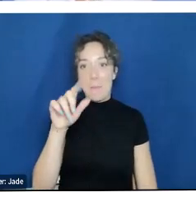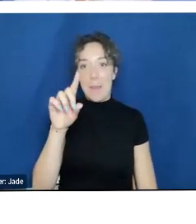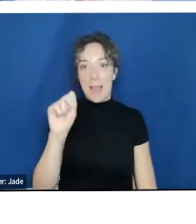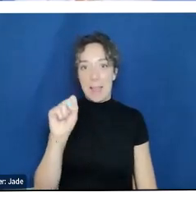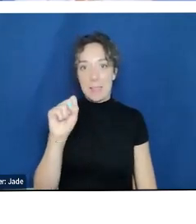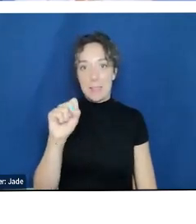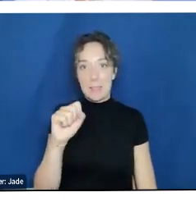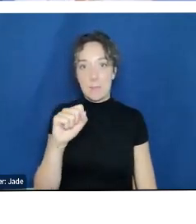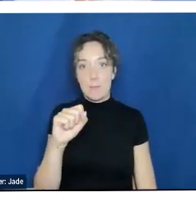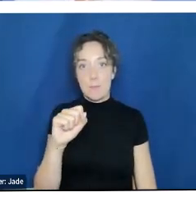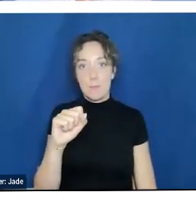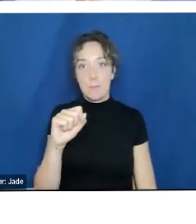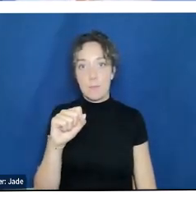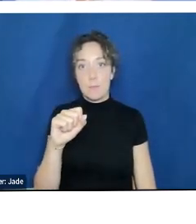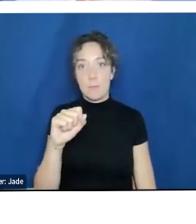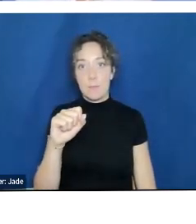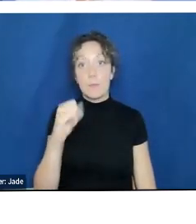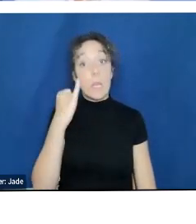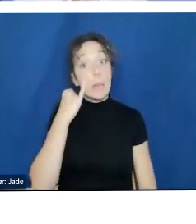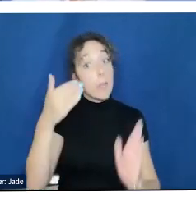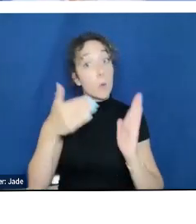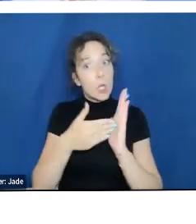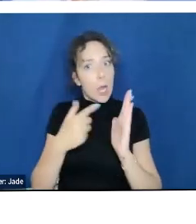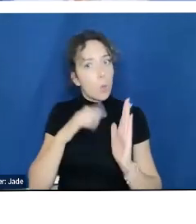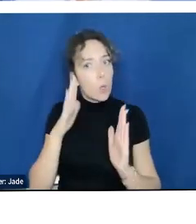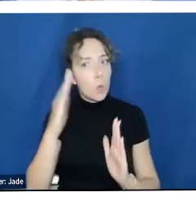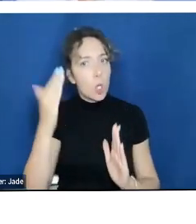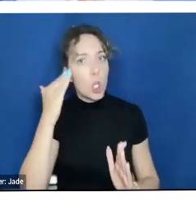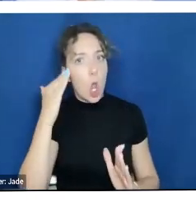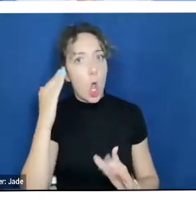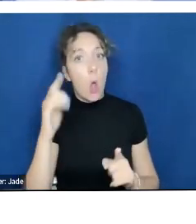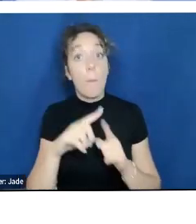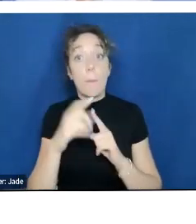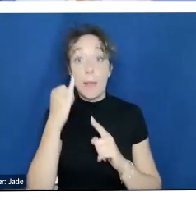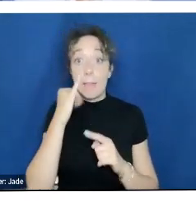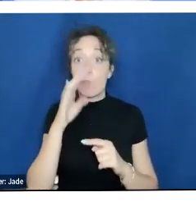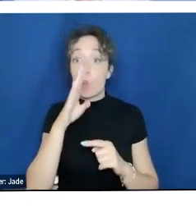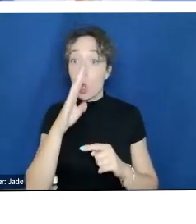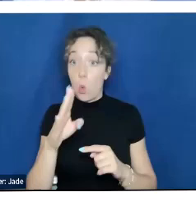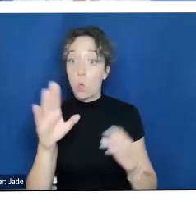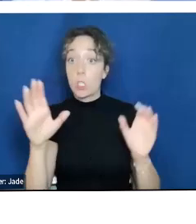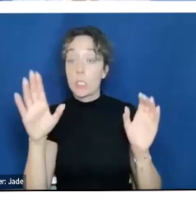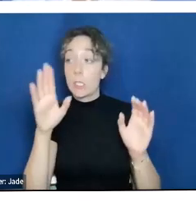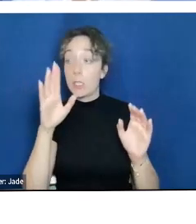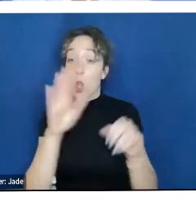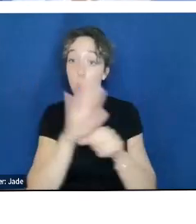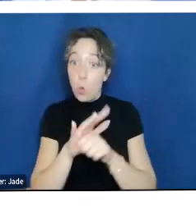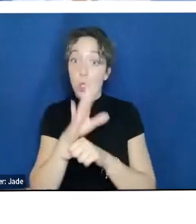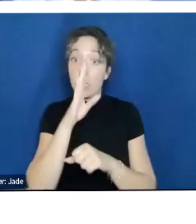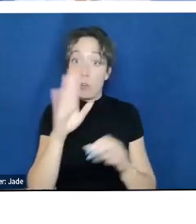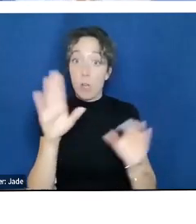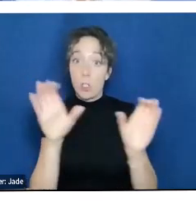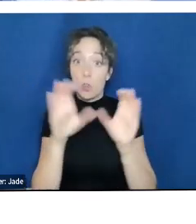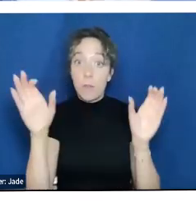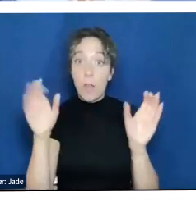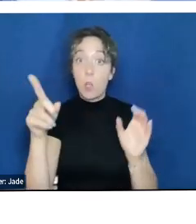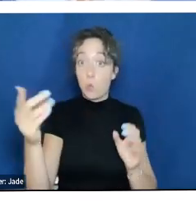them. But if they're locally directly certified and you guys gave us a 181 record, we don't